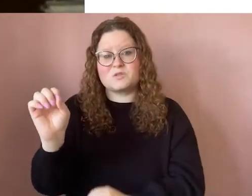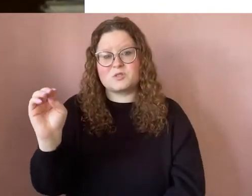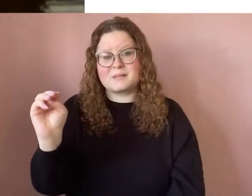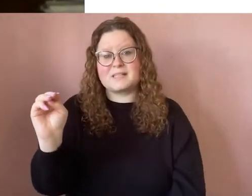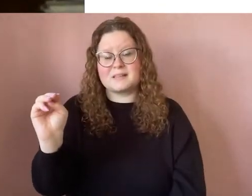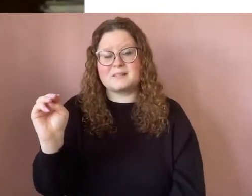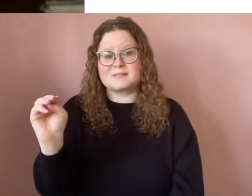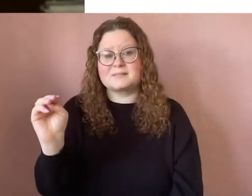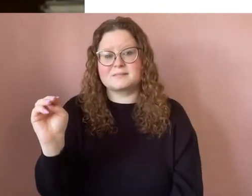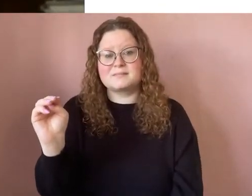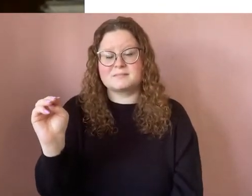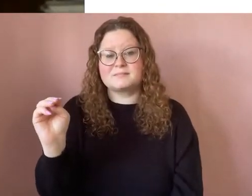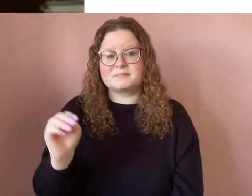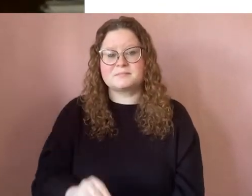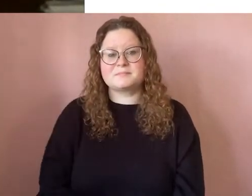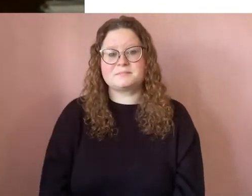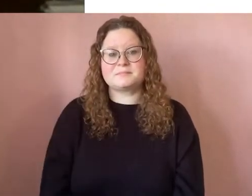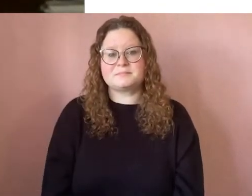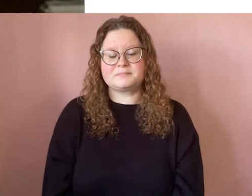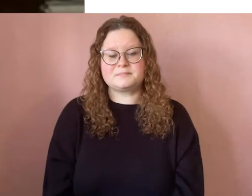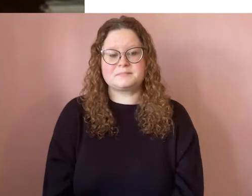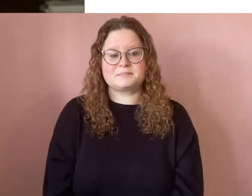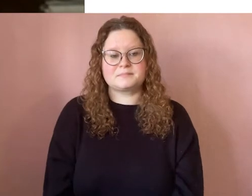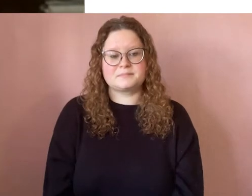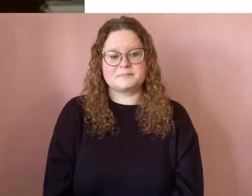devices around us today.